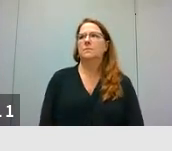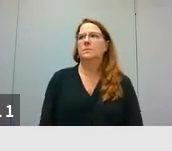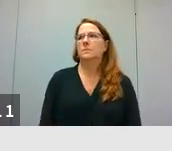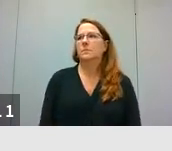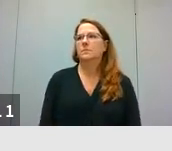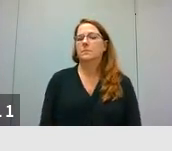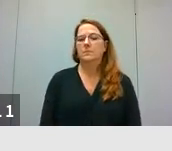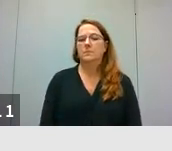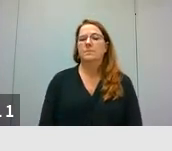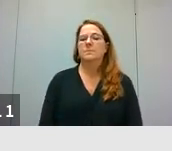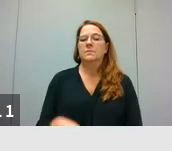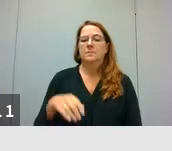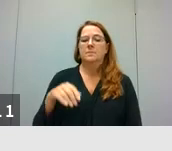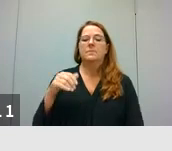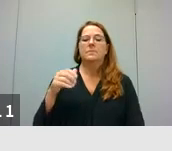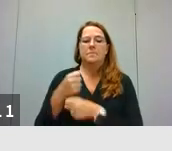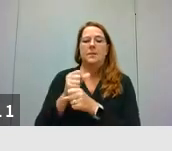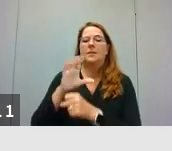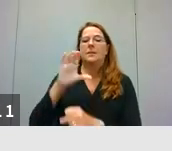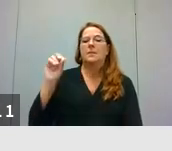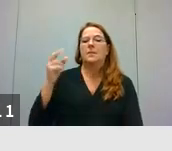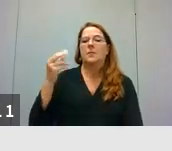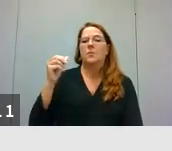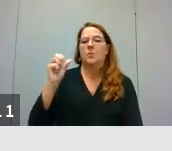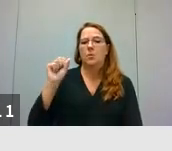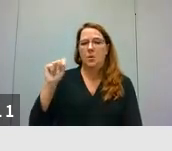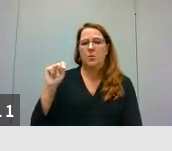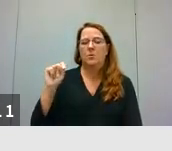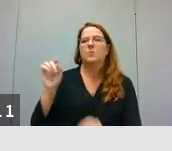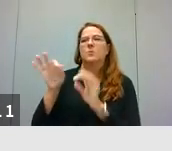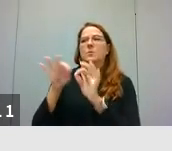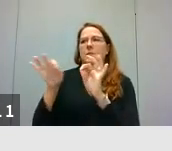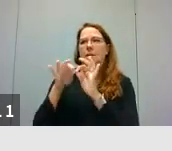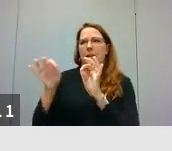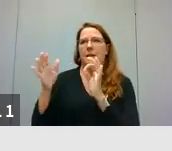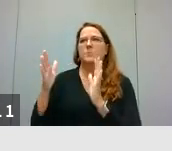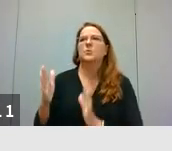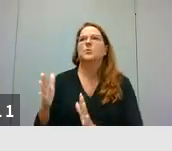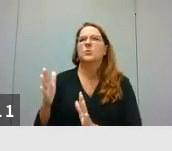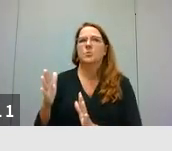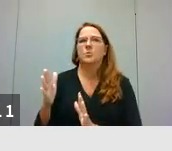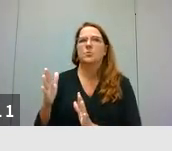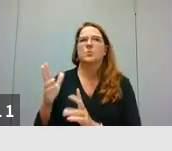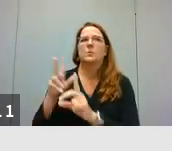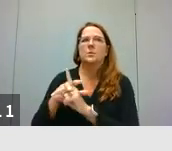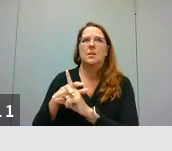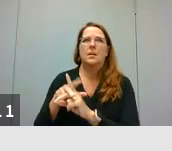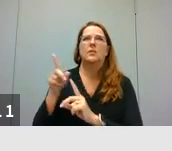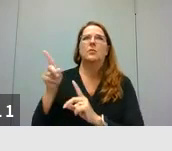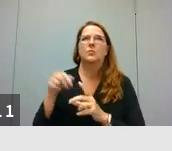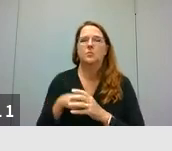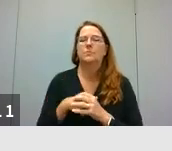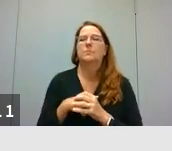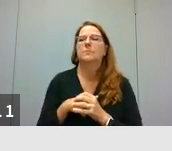I'm making co-host and I'm gonna make captioner. assign her, yeah, perfect.